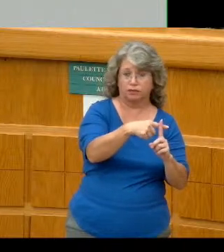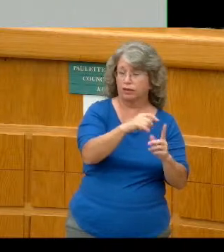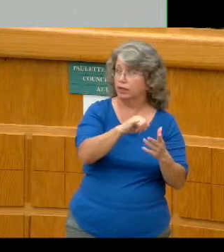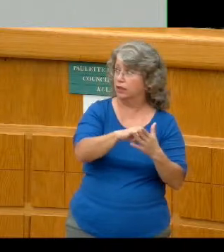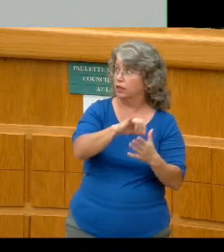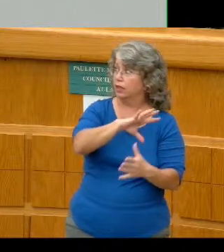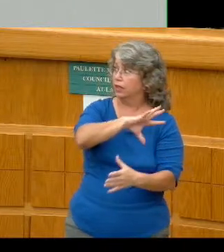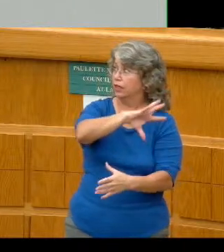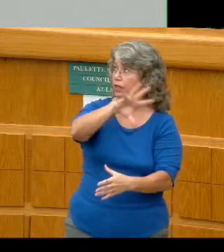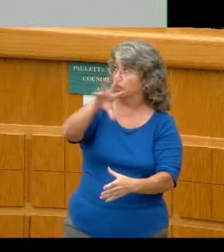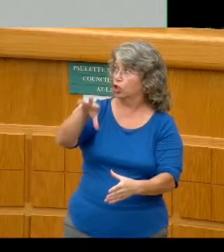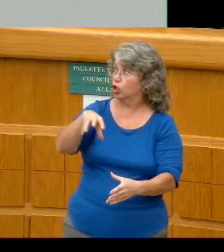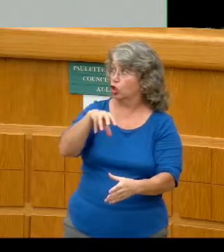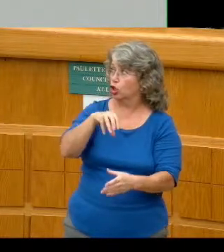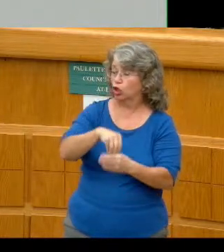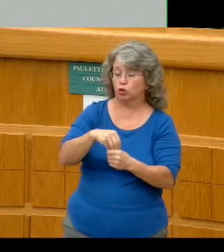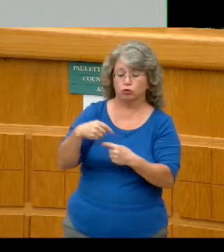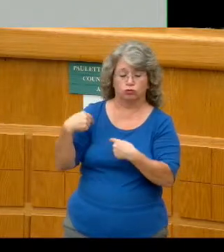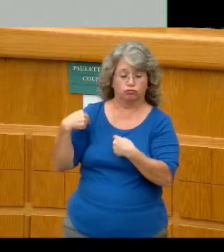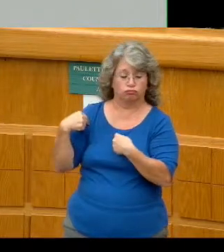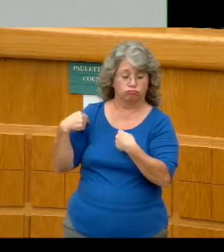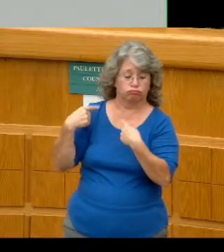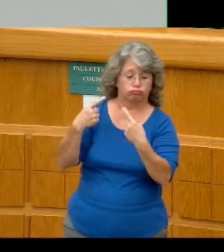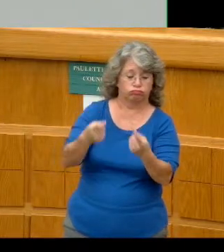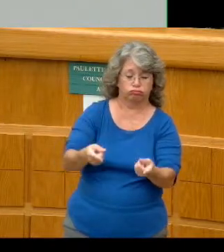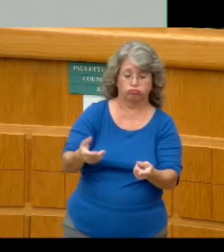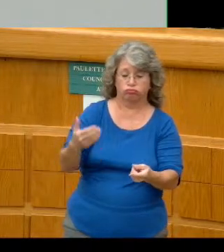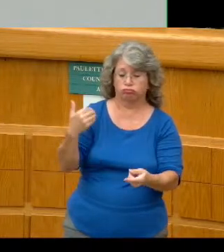here, all of from May, even